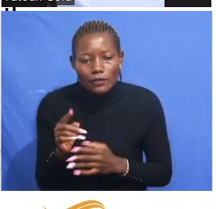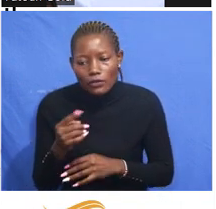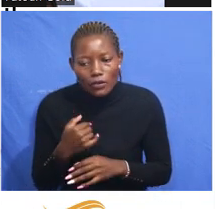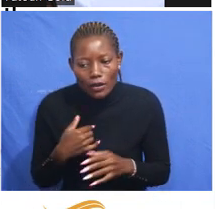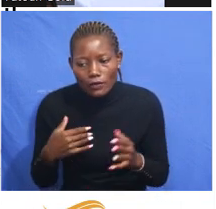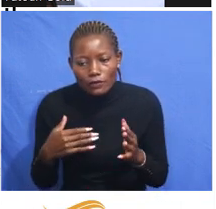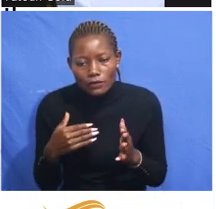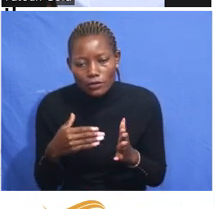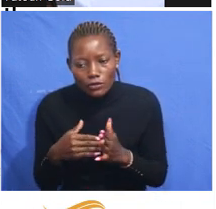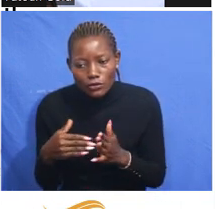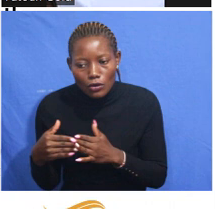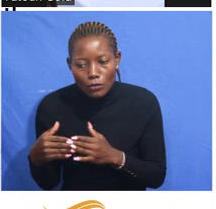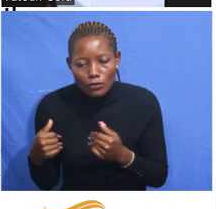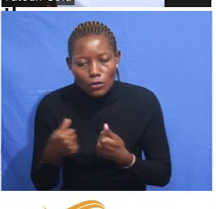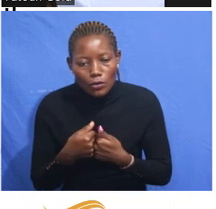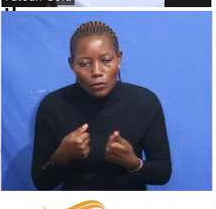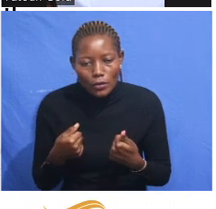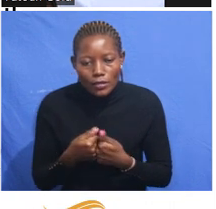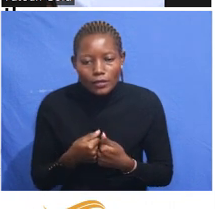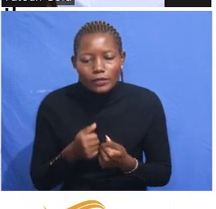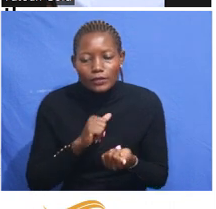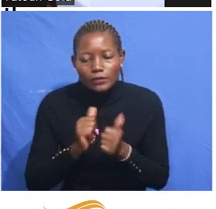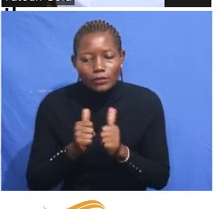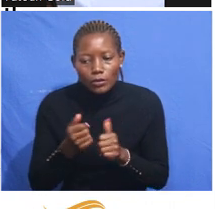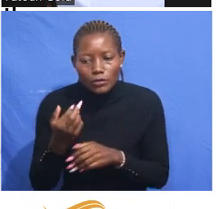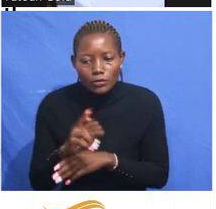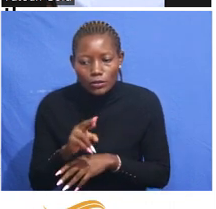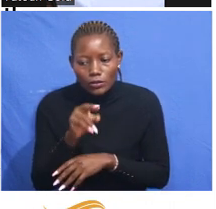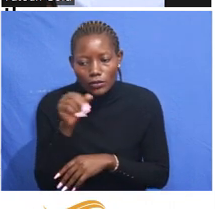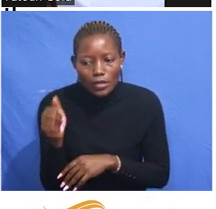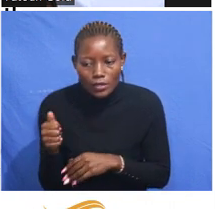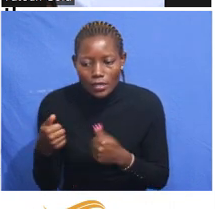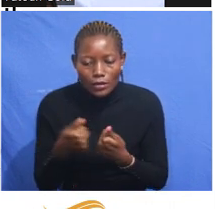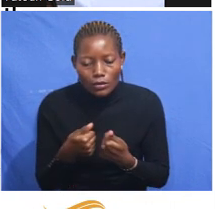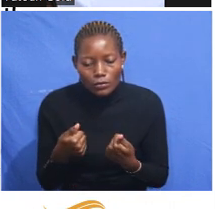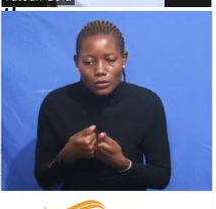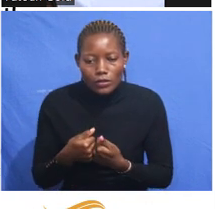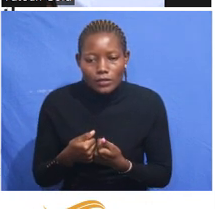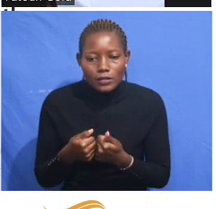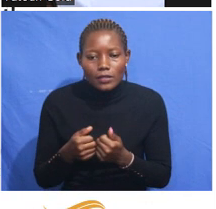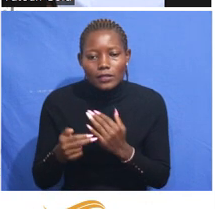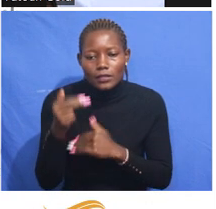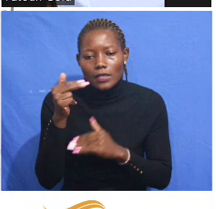stopped competitive sport or elite or competing at elite level.